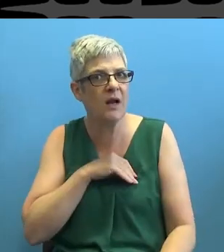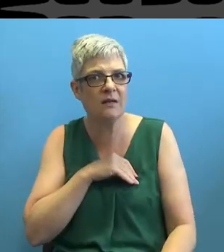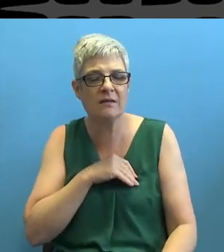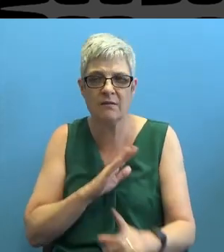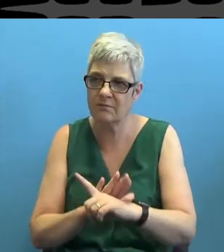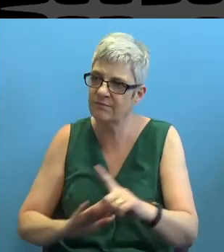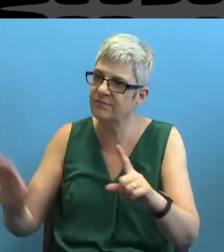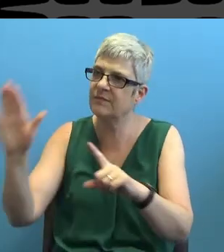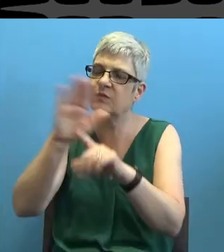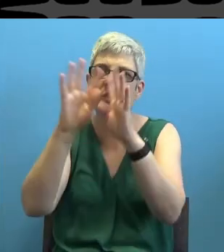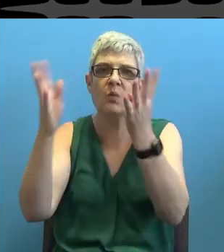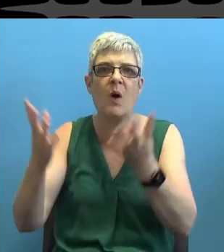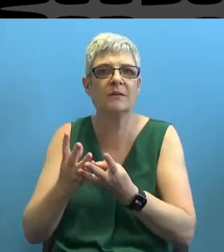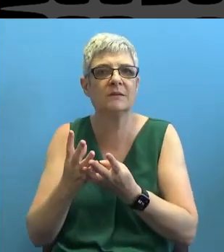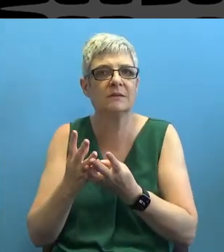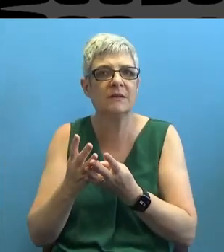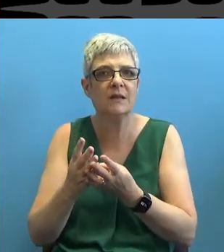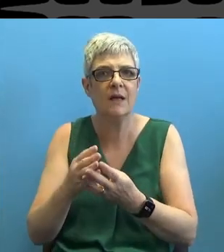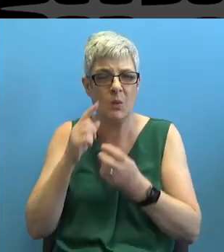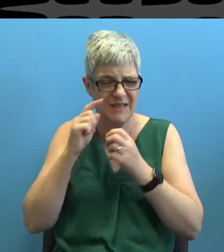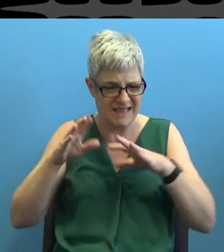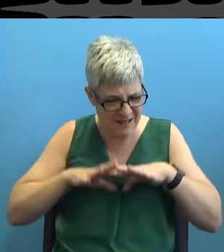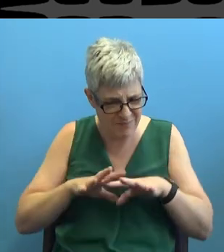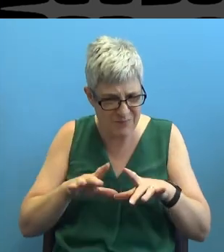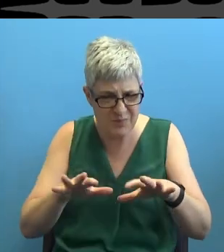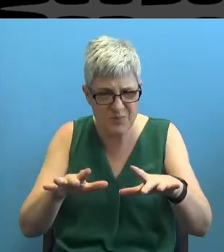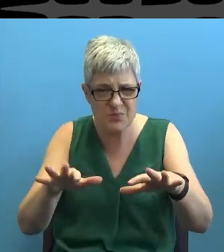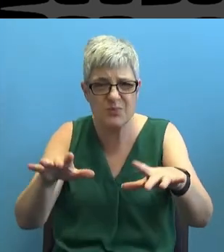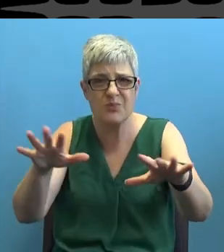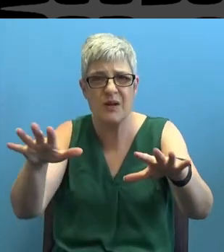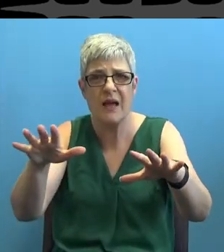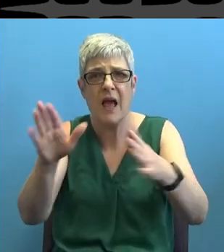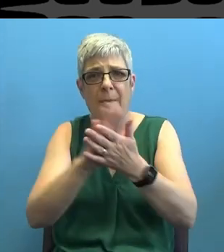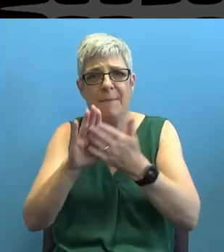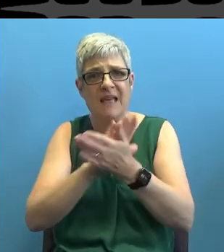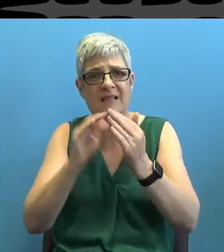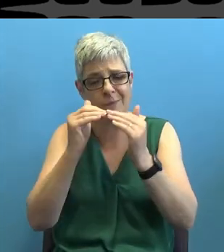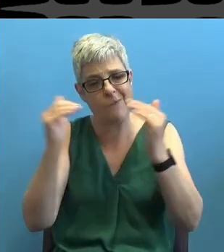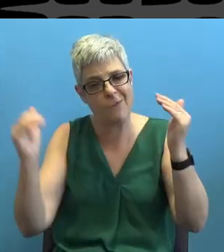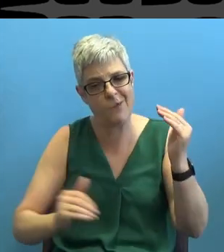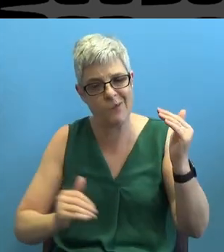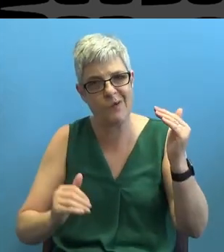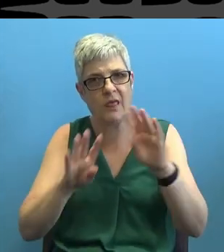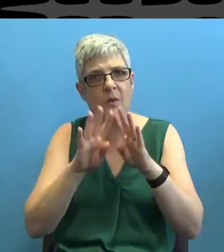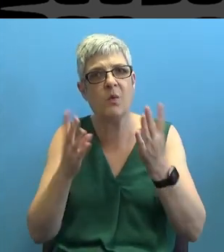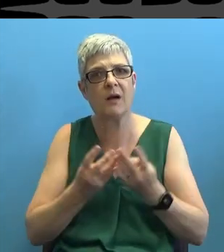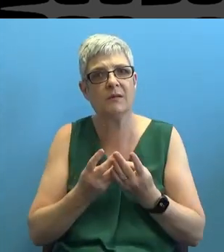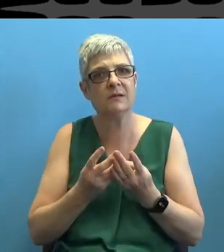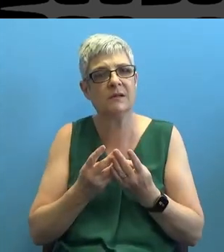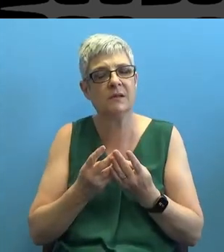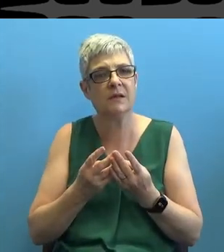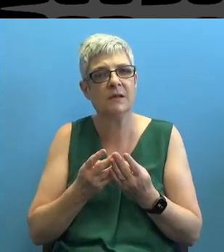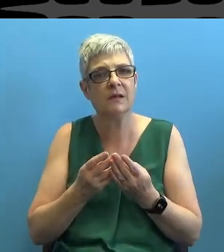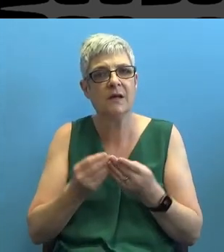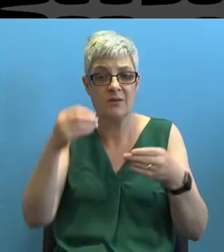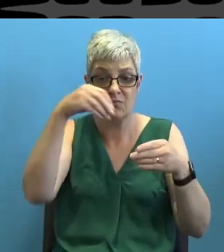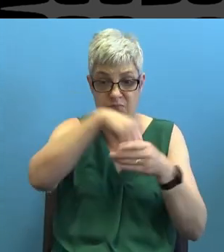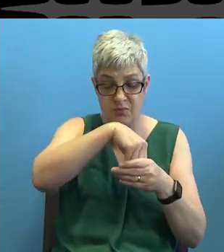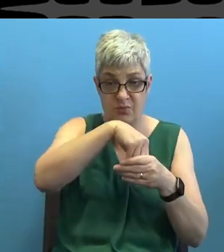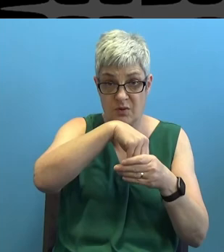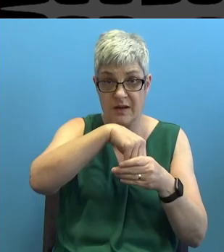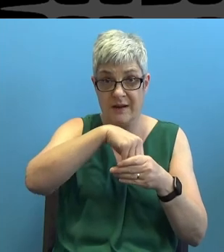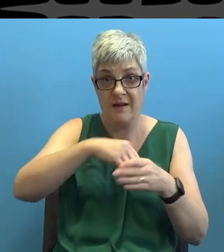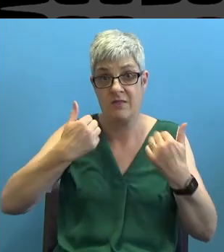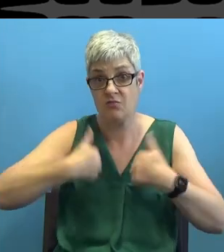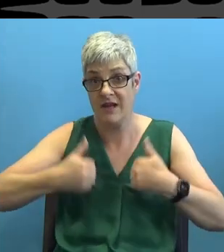world. Yet again, we see the pandemic highlighting the global inequalities that exist, where in this context, the rich